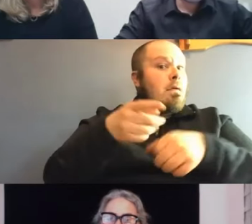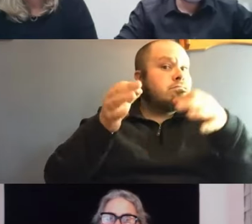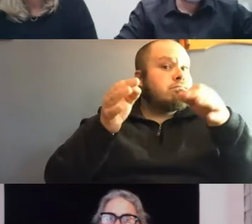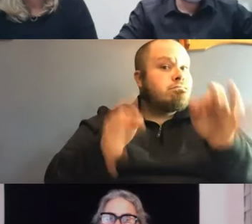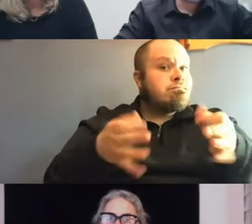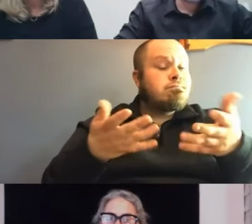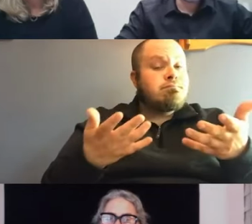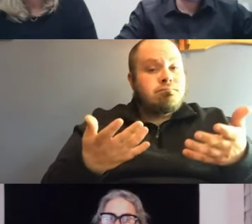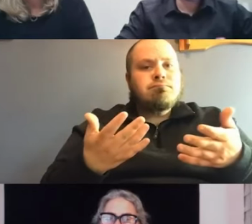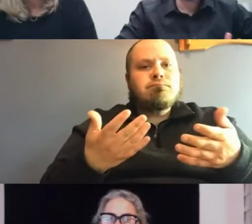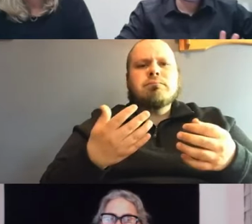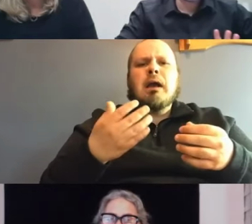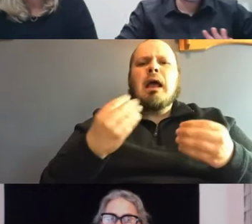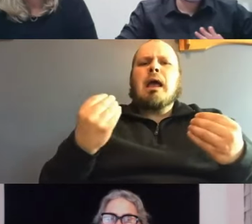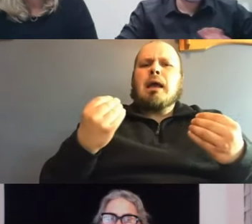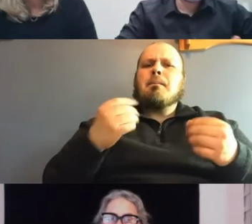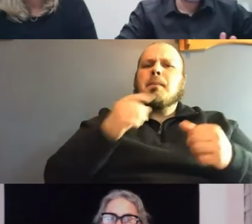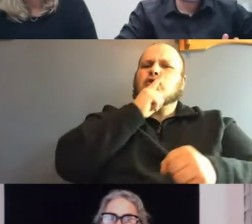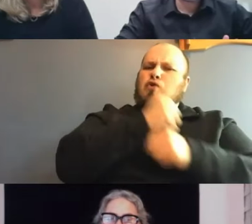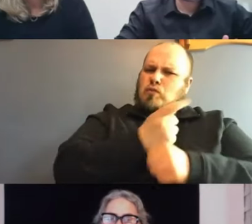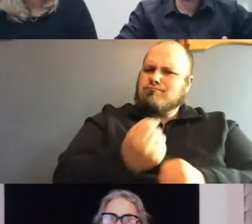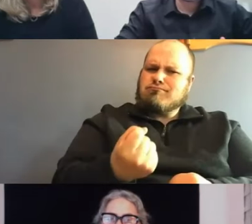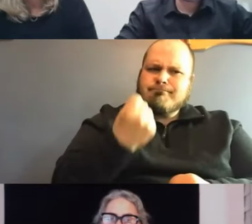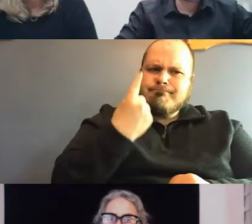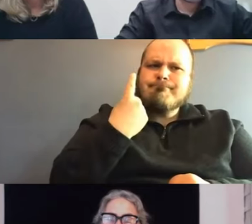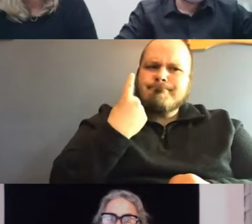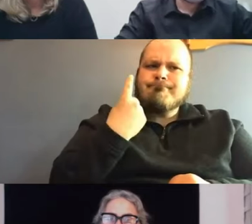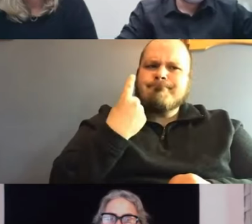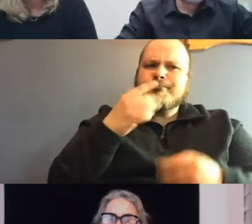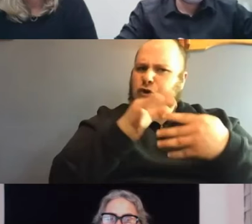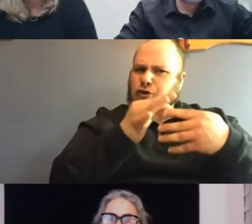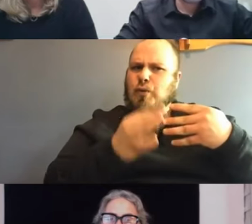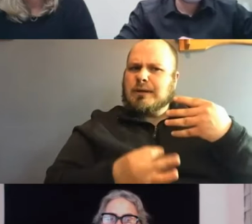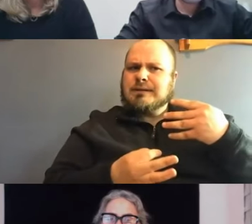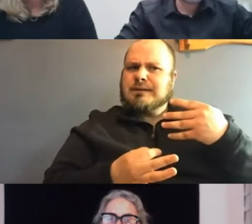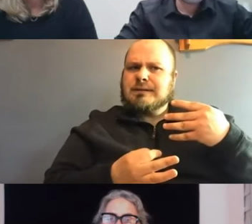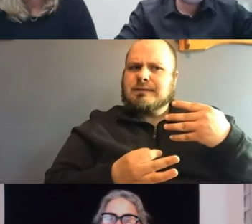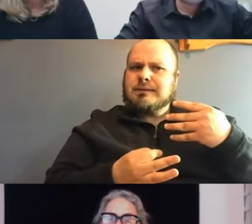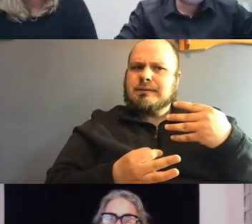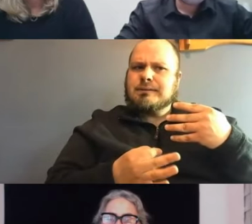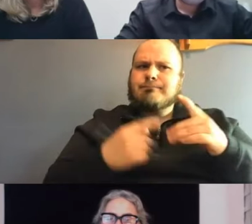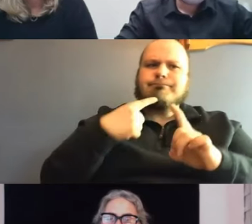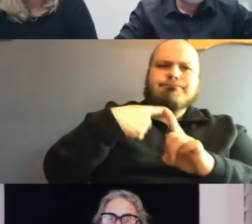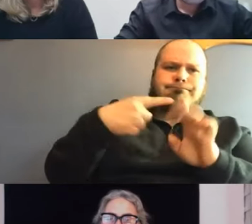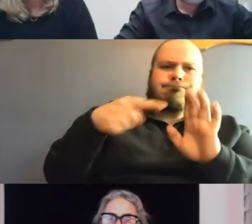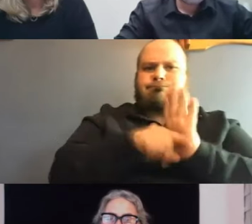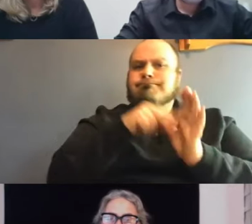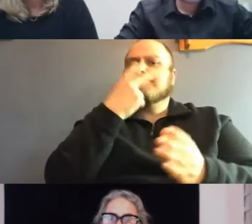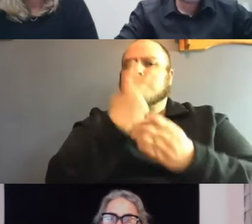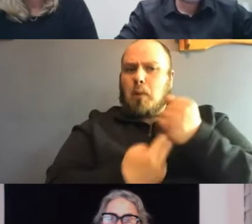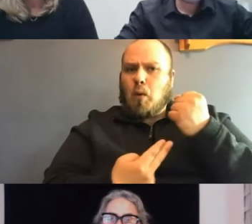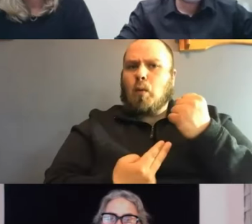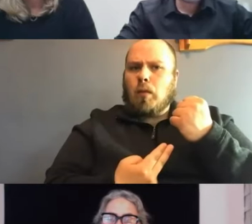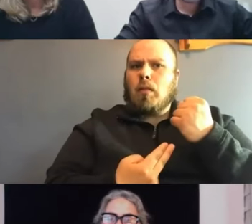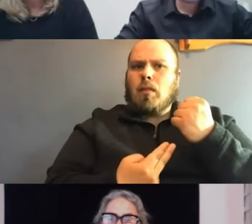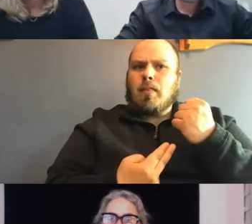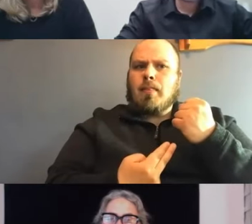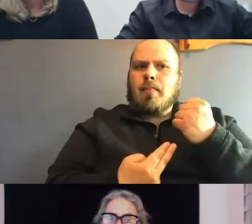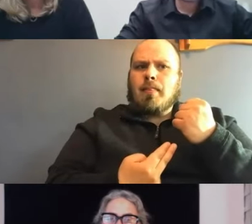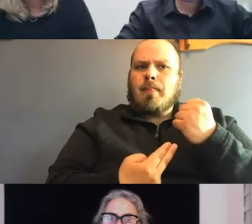And then just be certain that you understand, those choices and the pros and cons of both. To consider